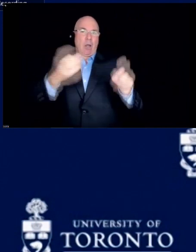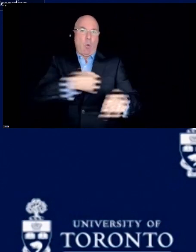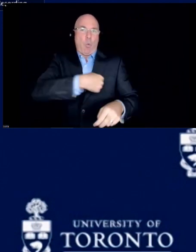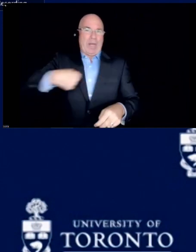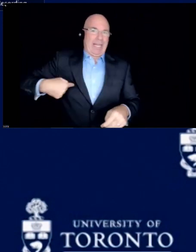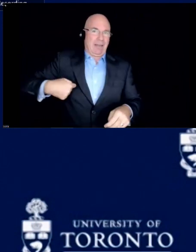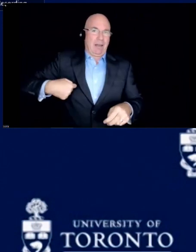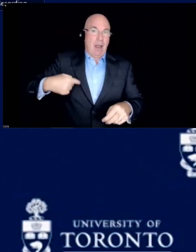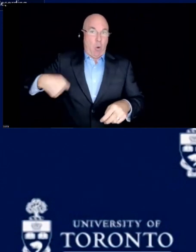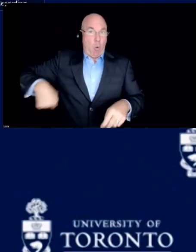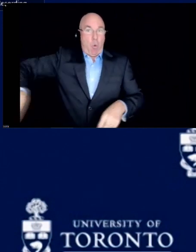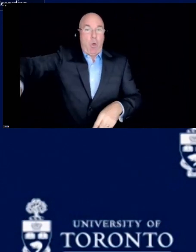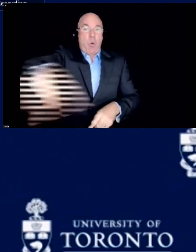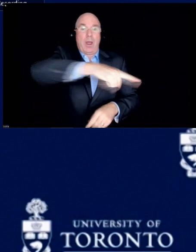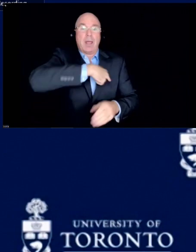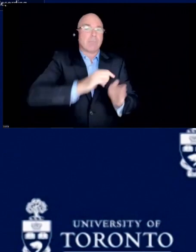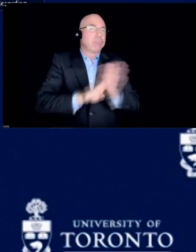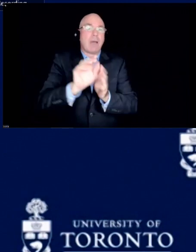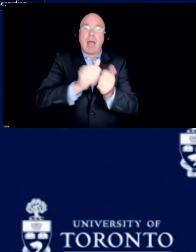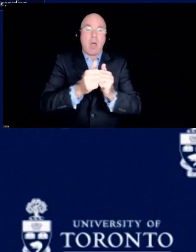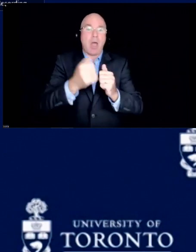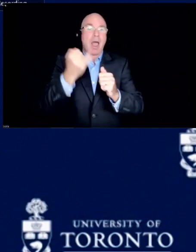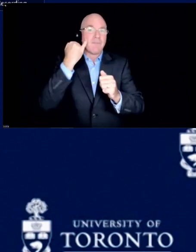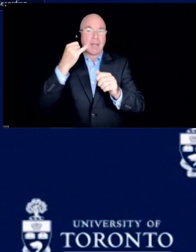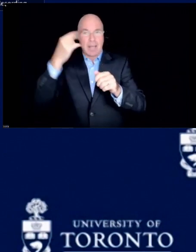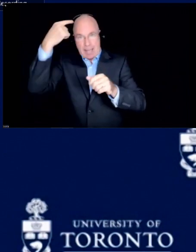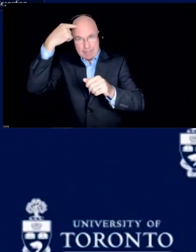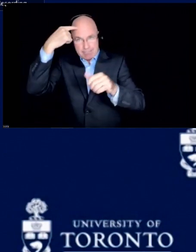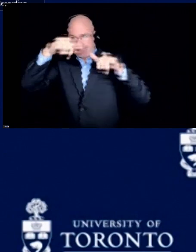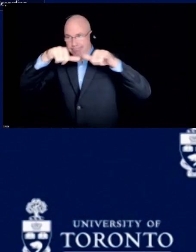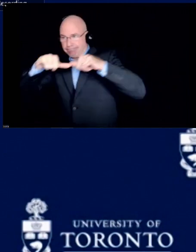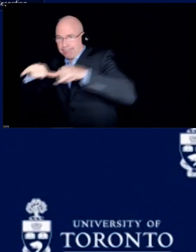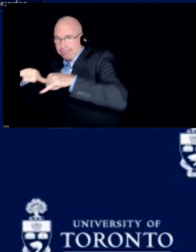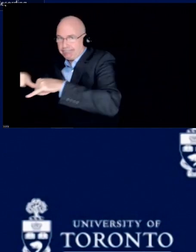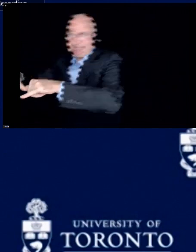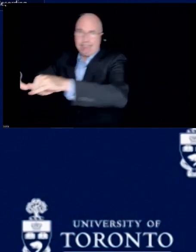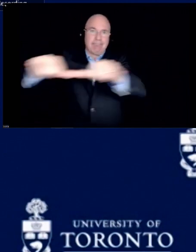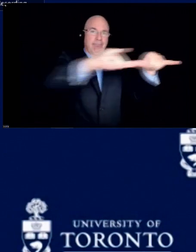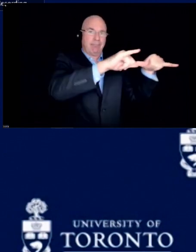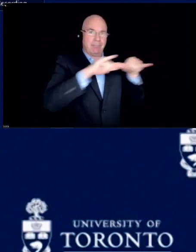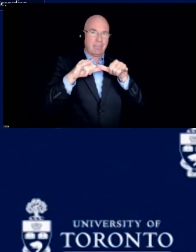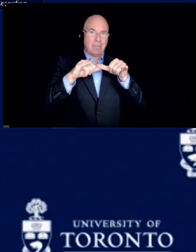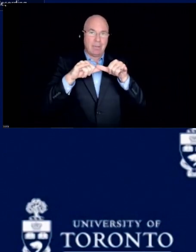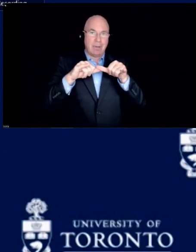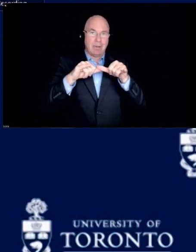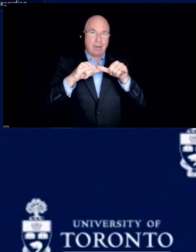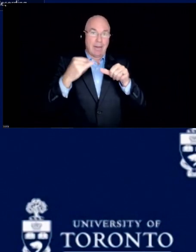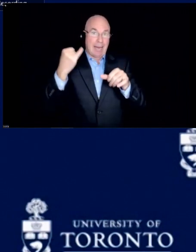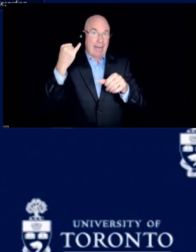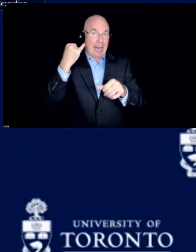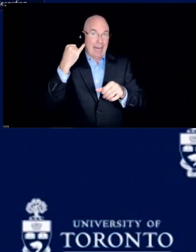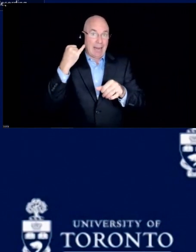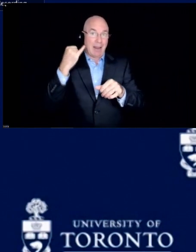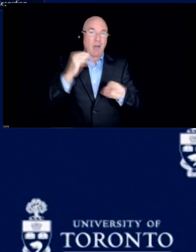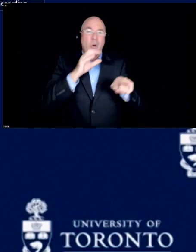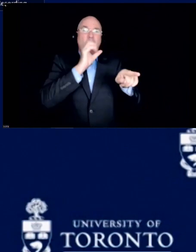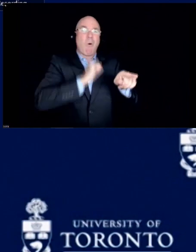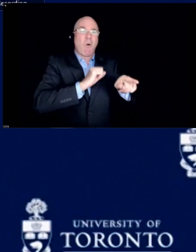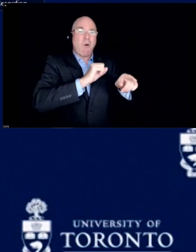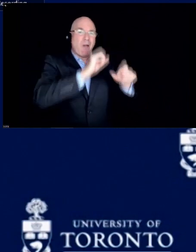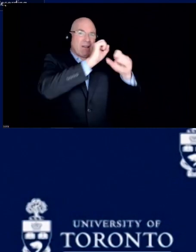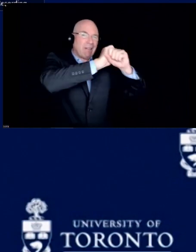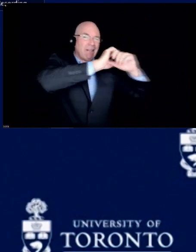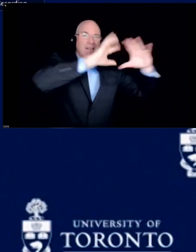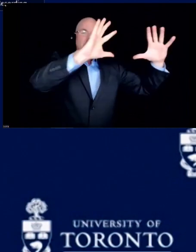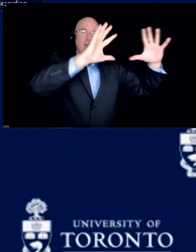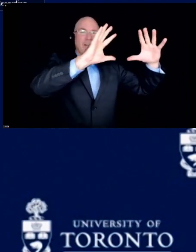we through oneness of purpose and humanity. If we cede to preconceived, narrow-minded measures